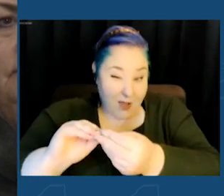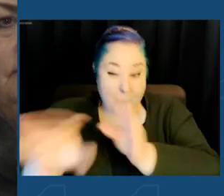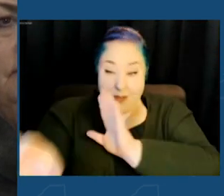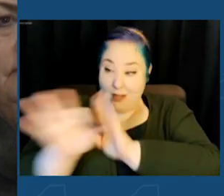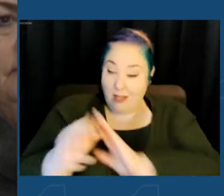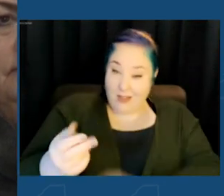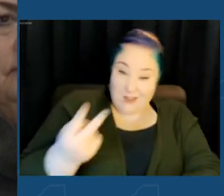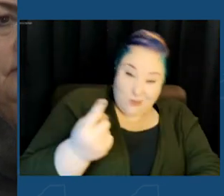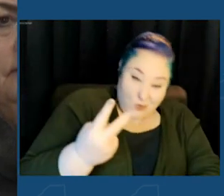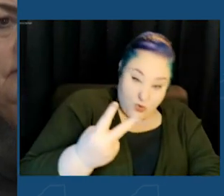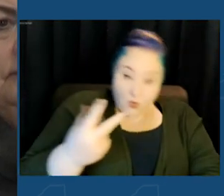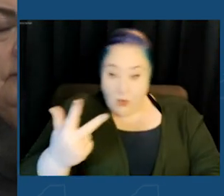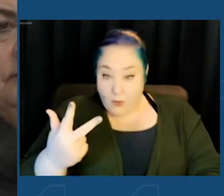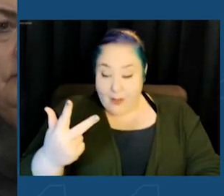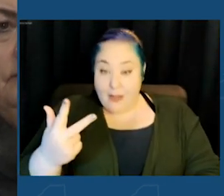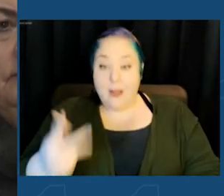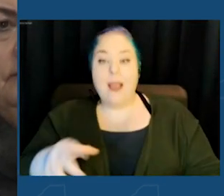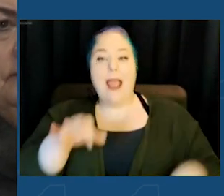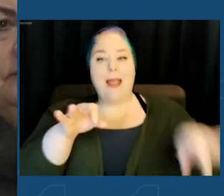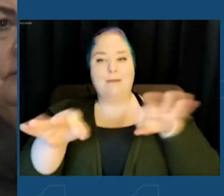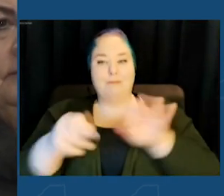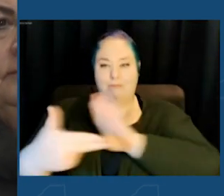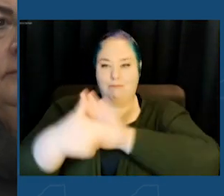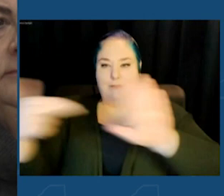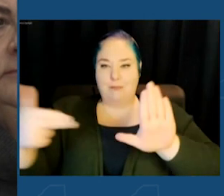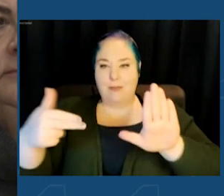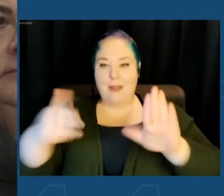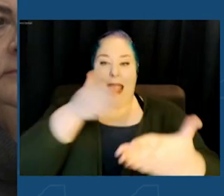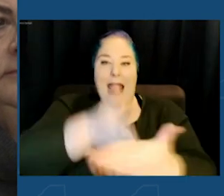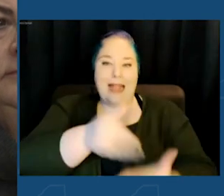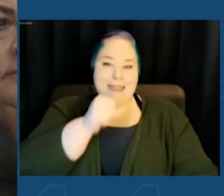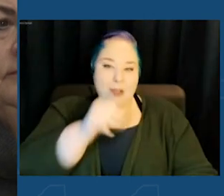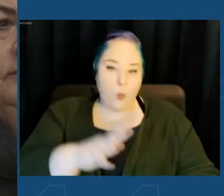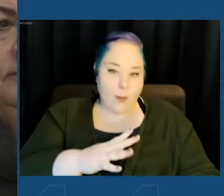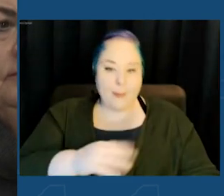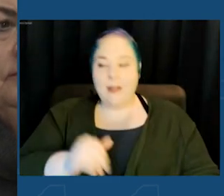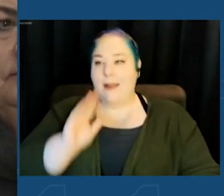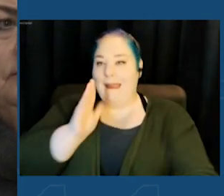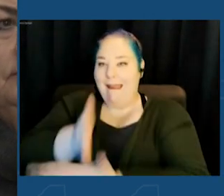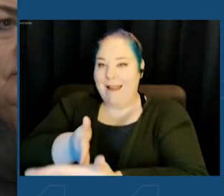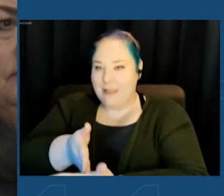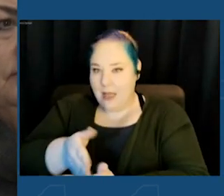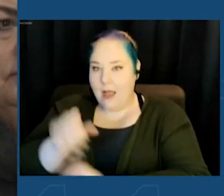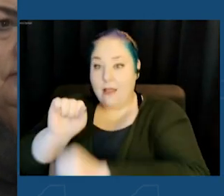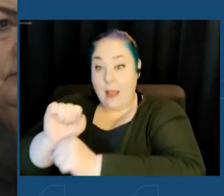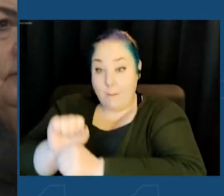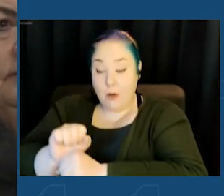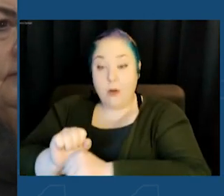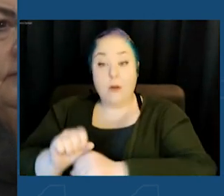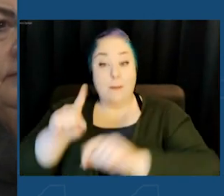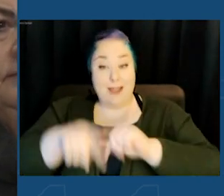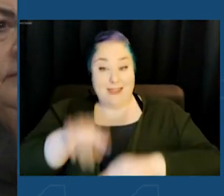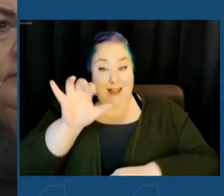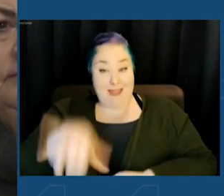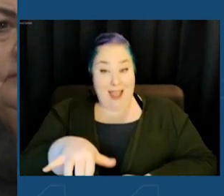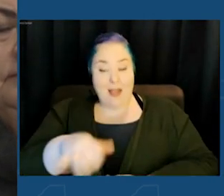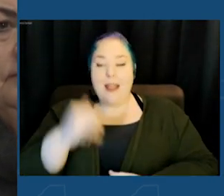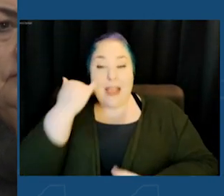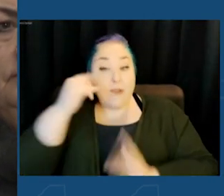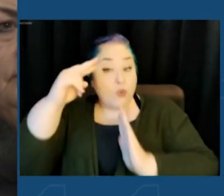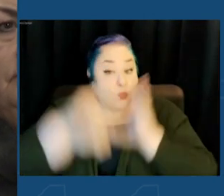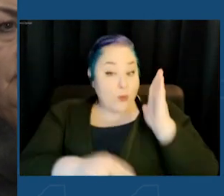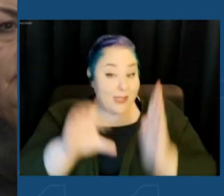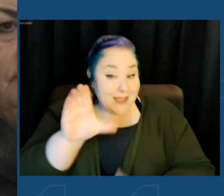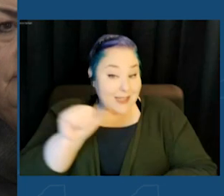and to find someone as being anti-woman or anti-labor based on those when if you actually read those cases that are in